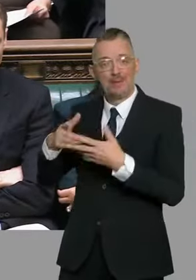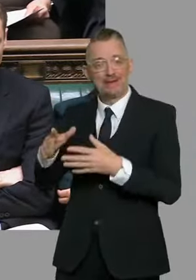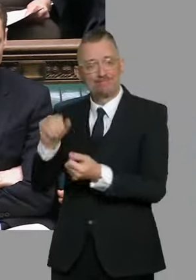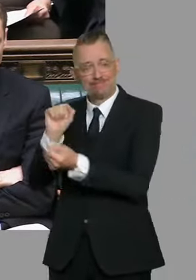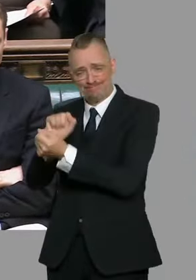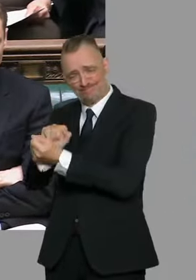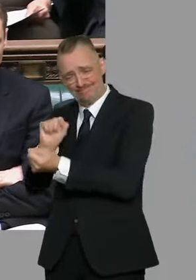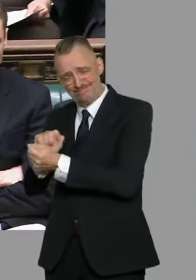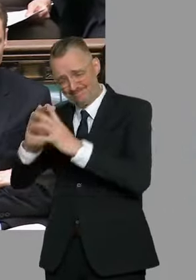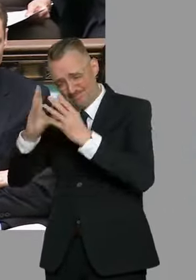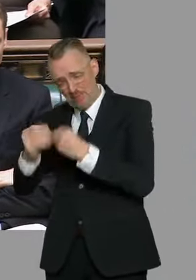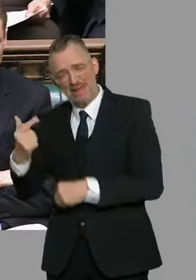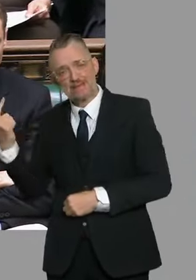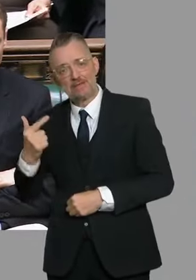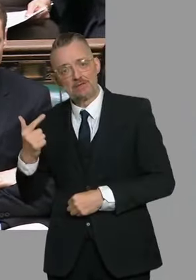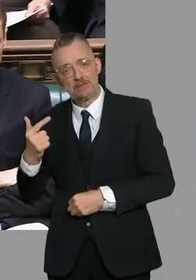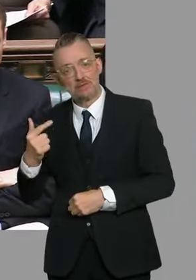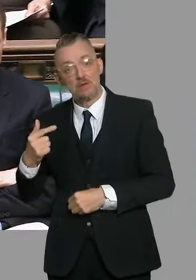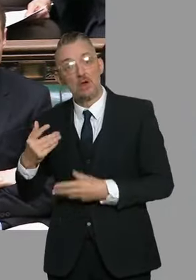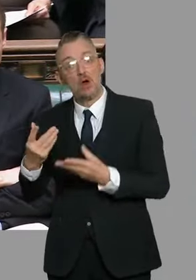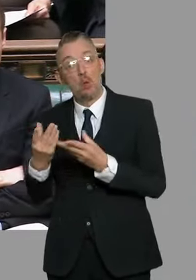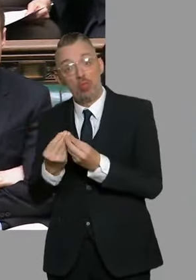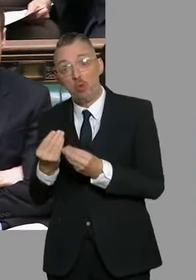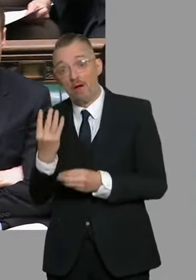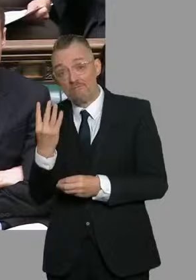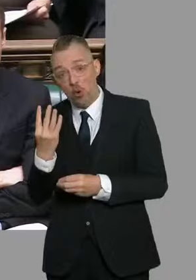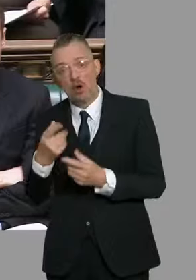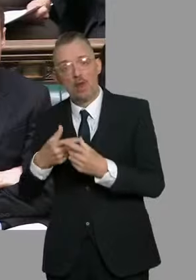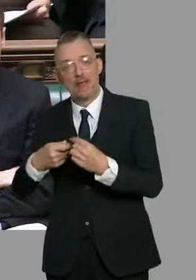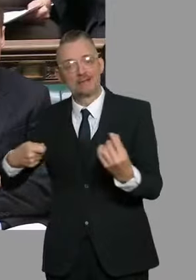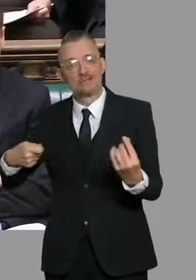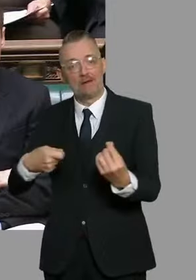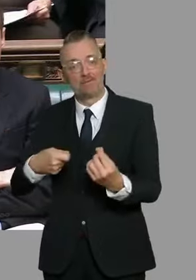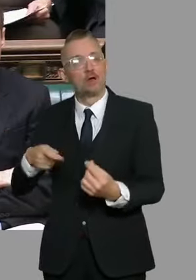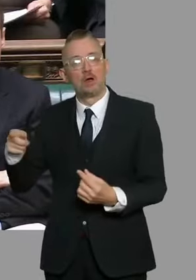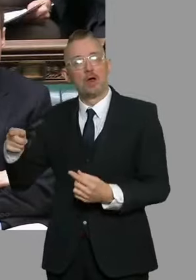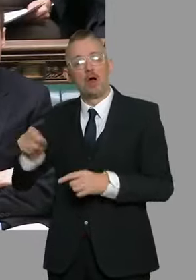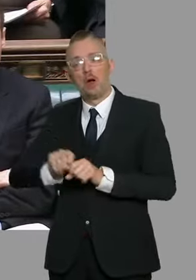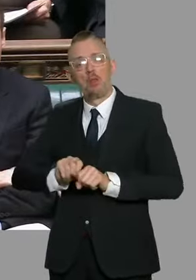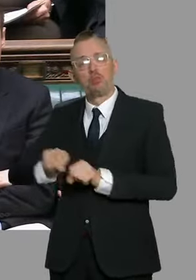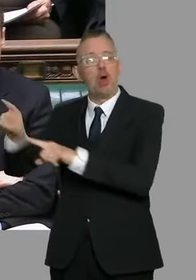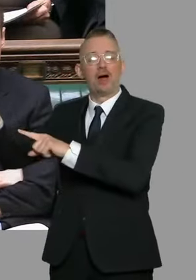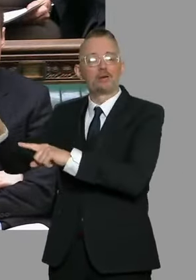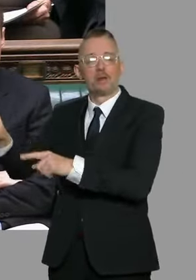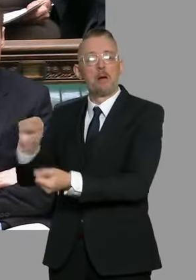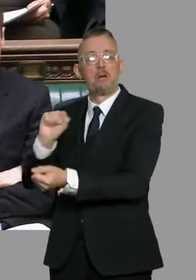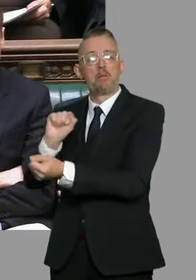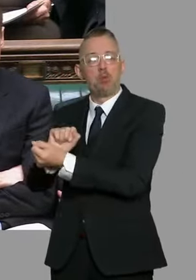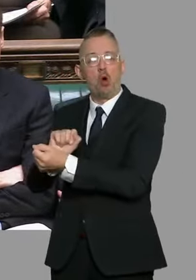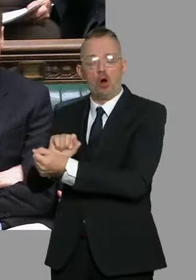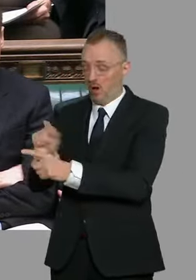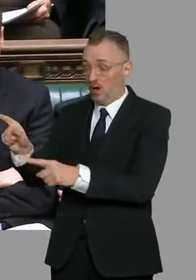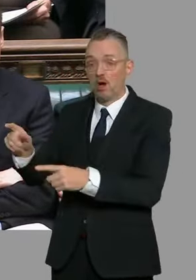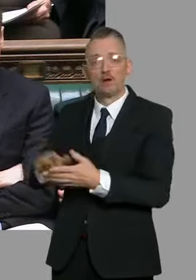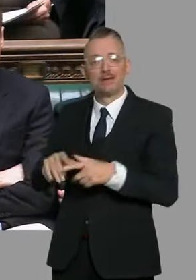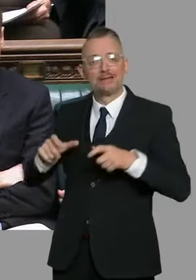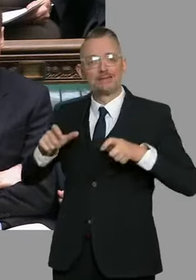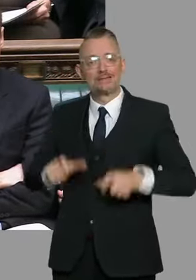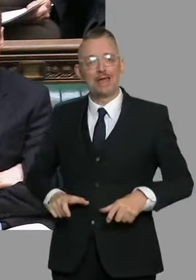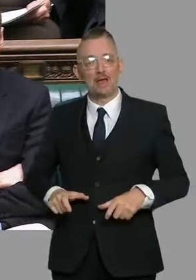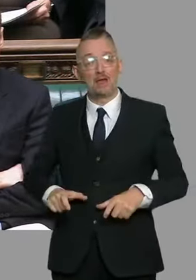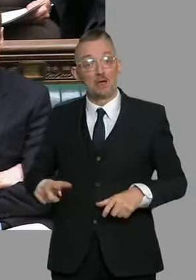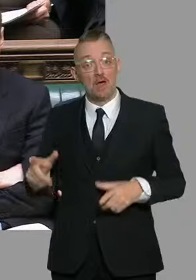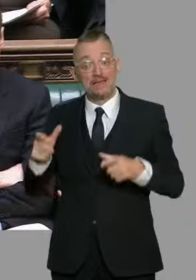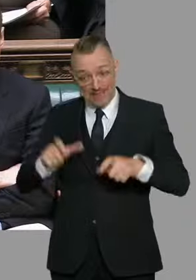After his deportation was blocked, Elliott went on to murder someone. He was able to stay here and murder because people like